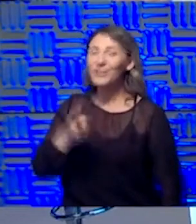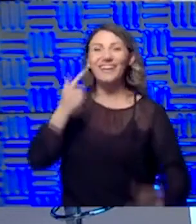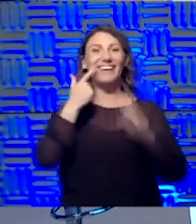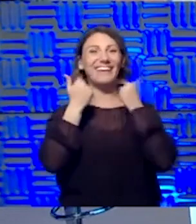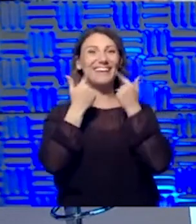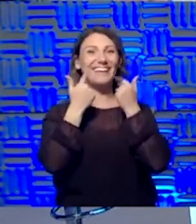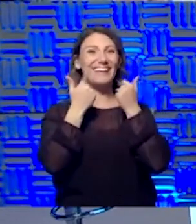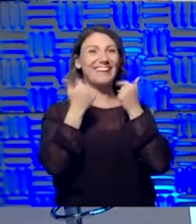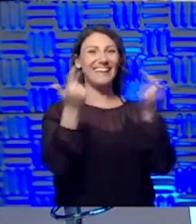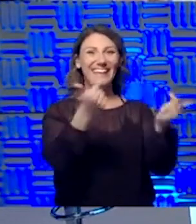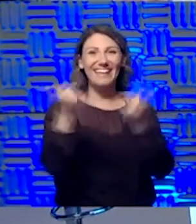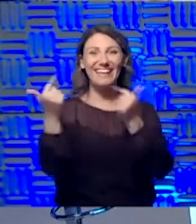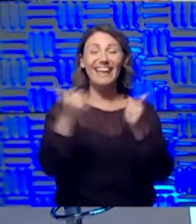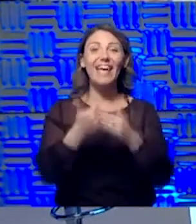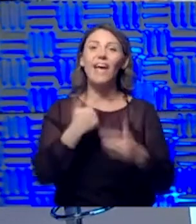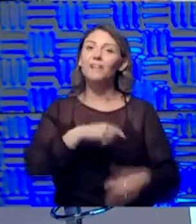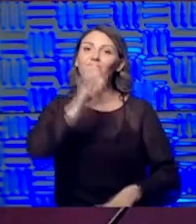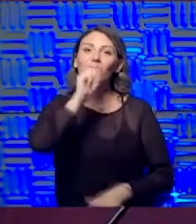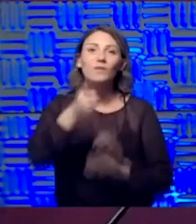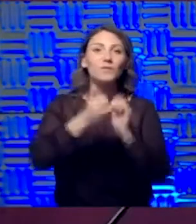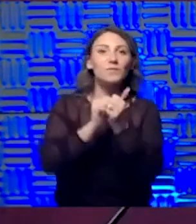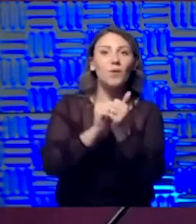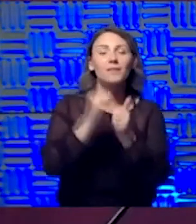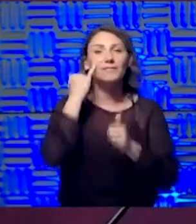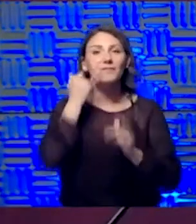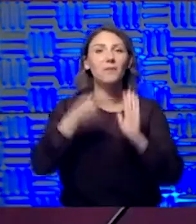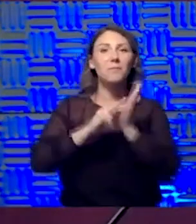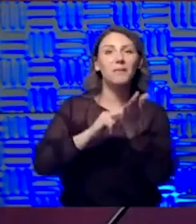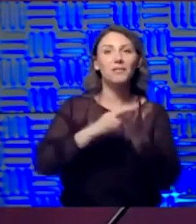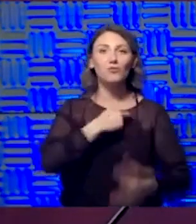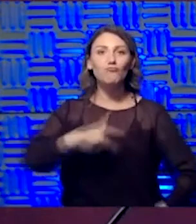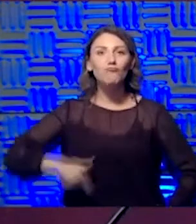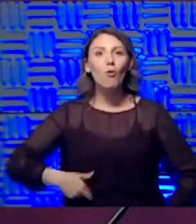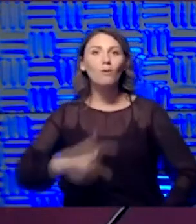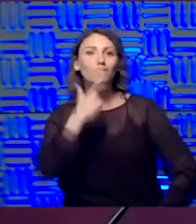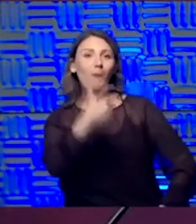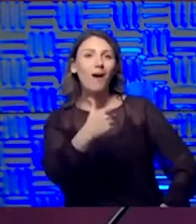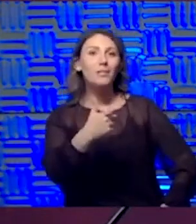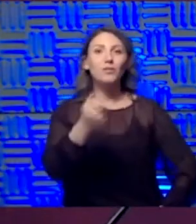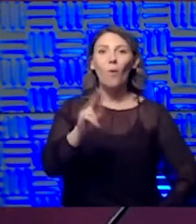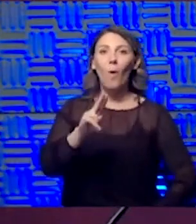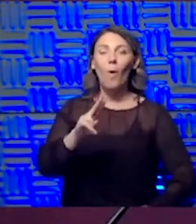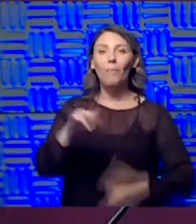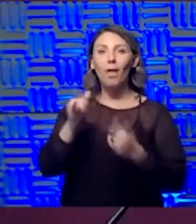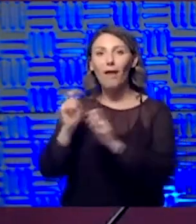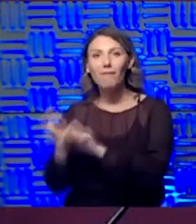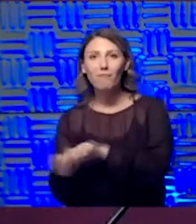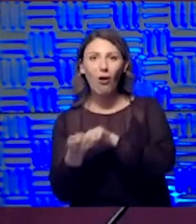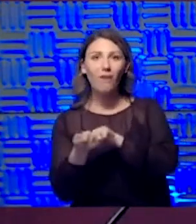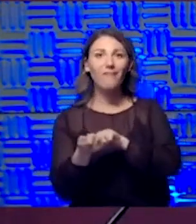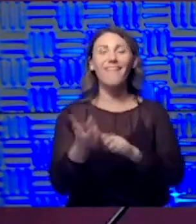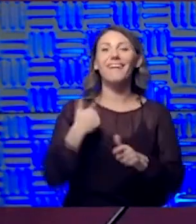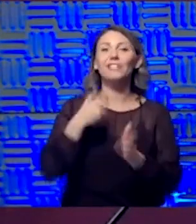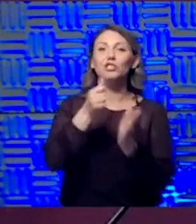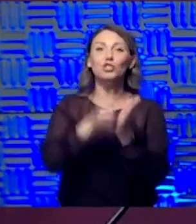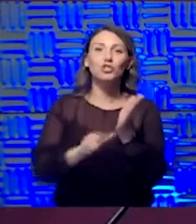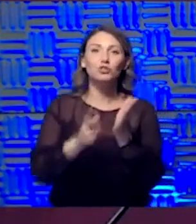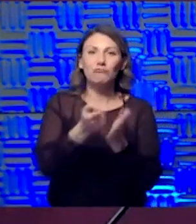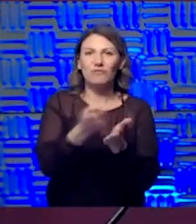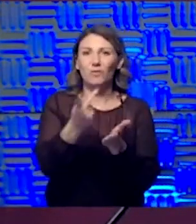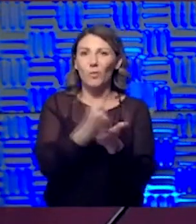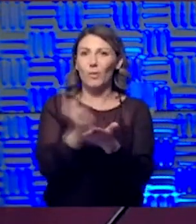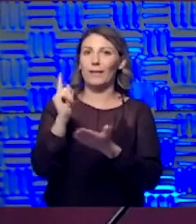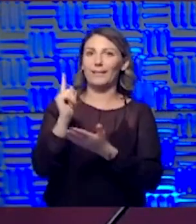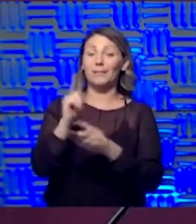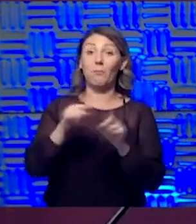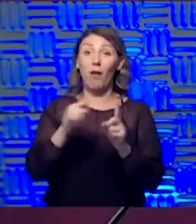I love sports, and whether that's going and watching the Royals or whether that's actually going to play golf. I had surgery a couple of weeks ago, so I'm still on the mend, but I have